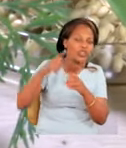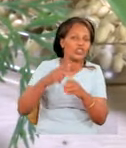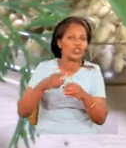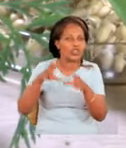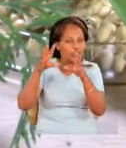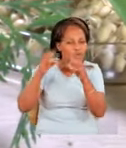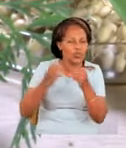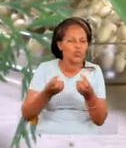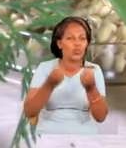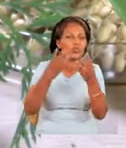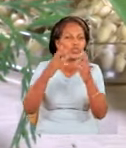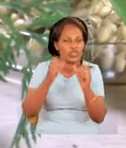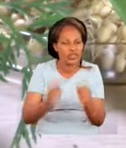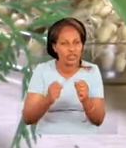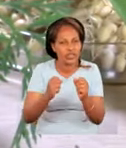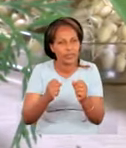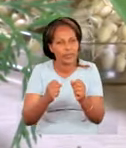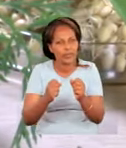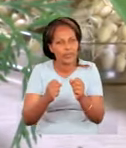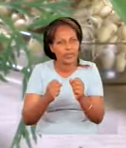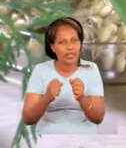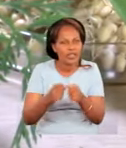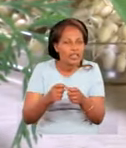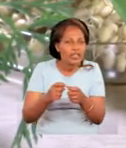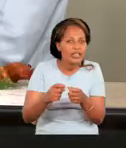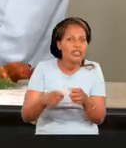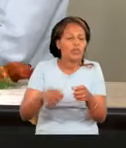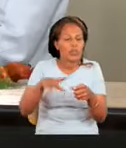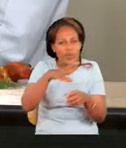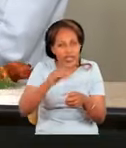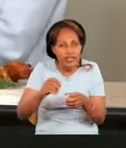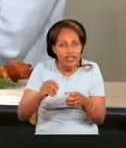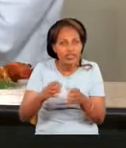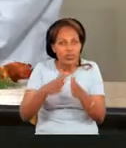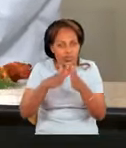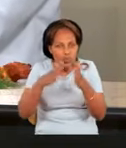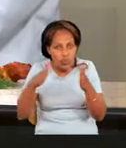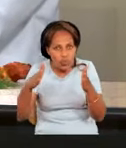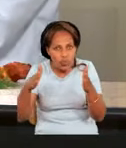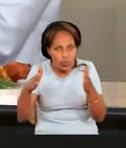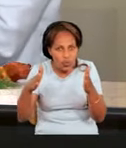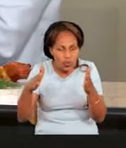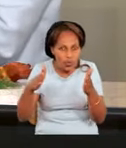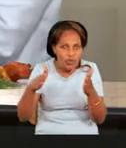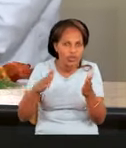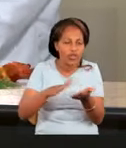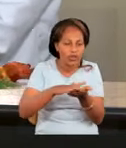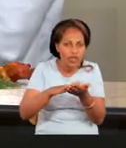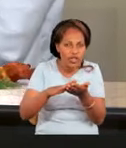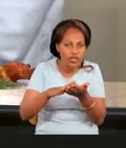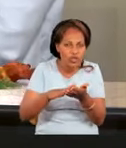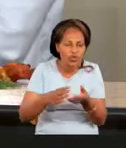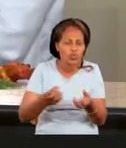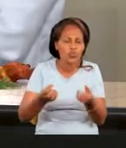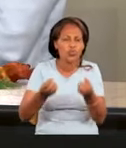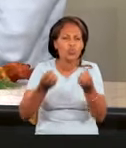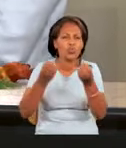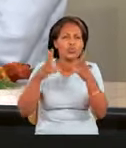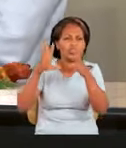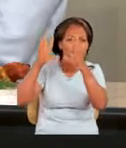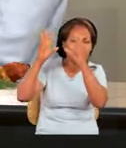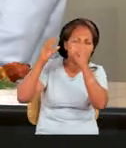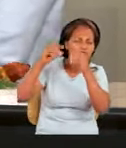Plants become broad and flat to take as much light as possible when the